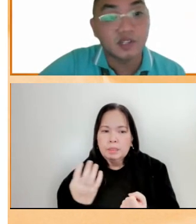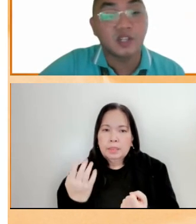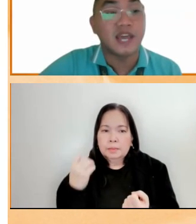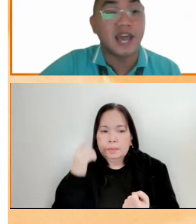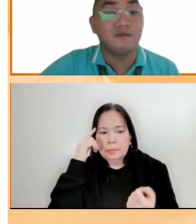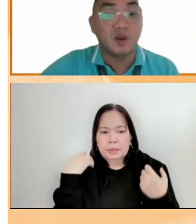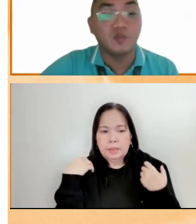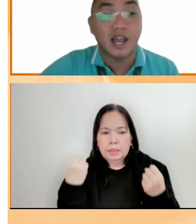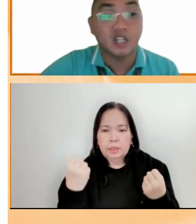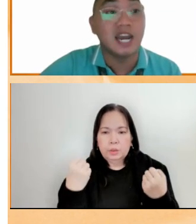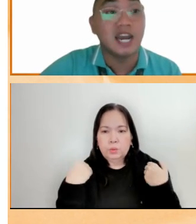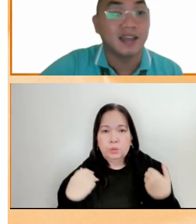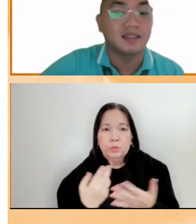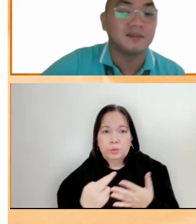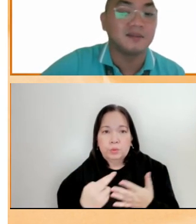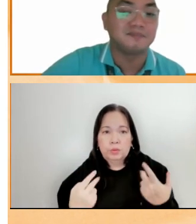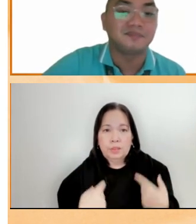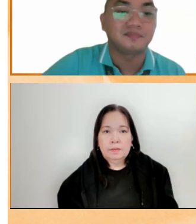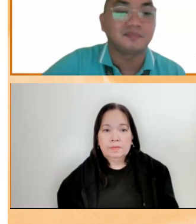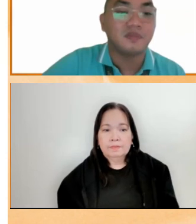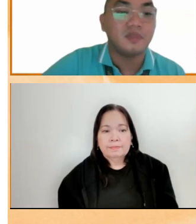resource that we have, because we actually lack it.